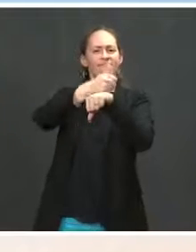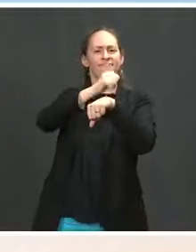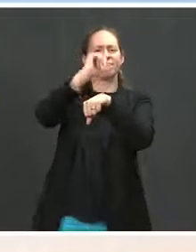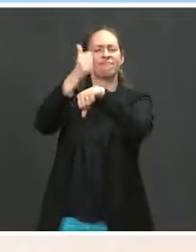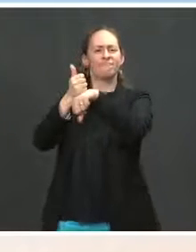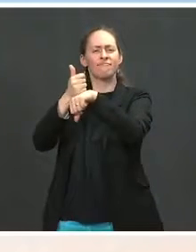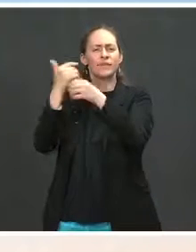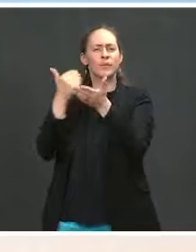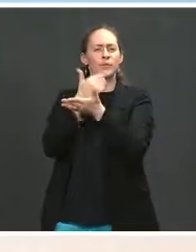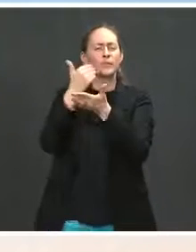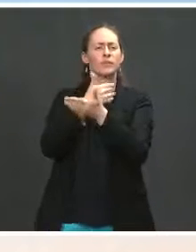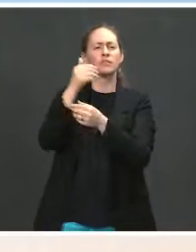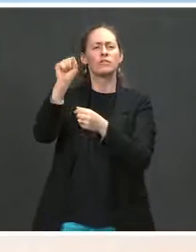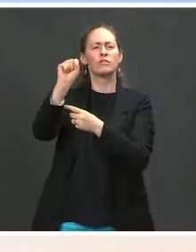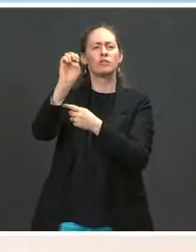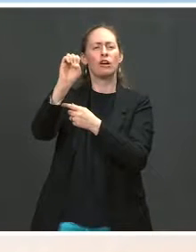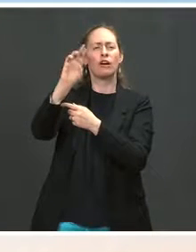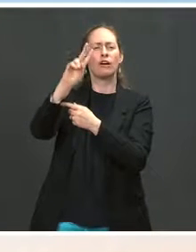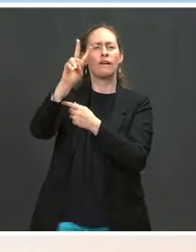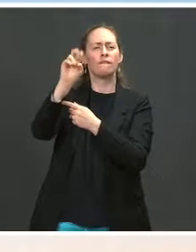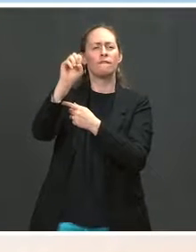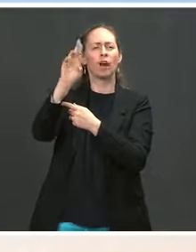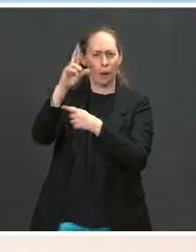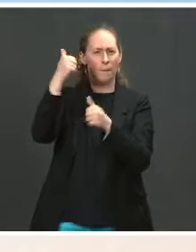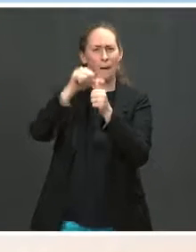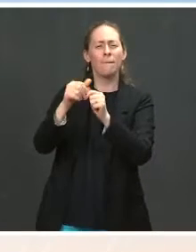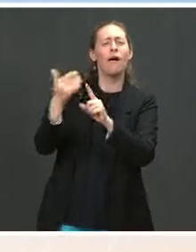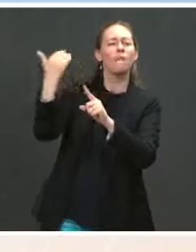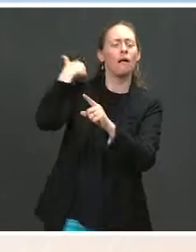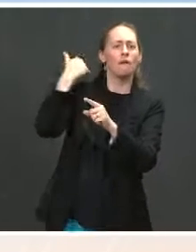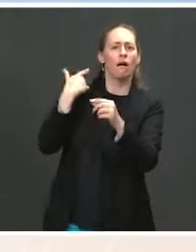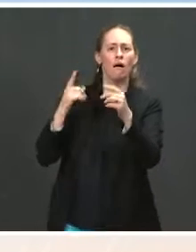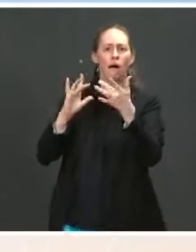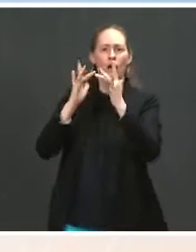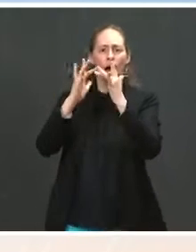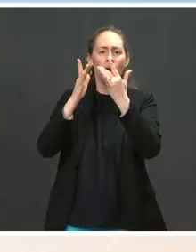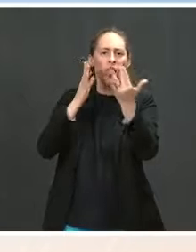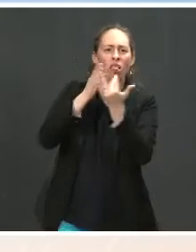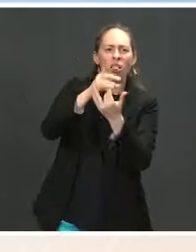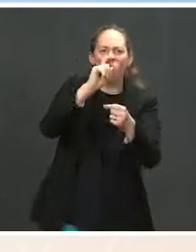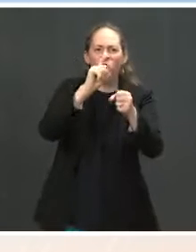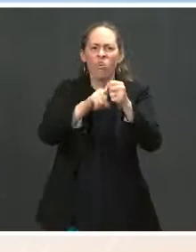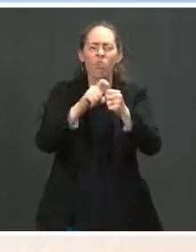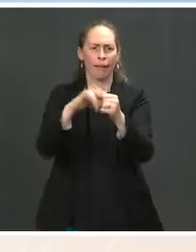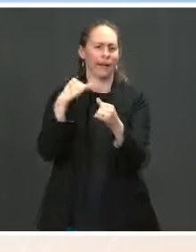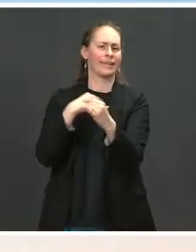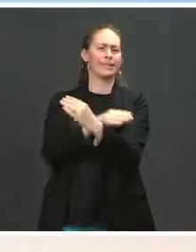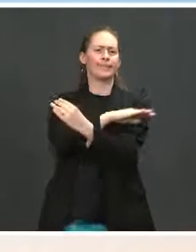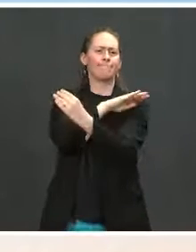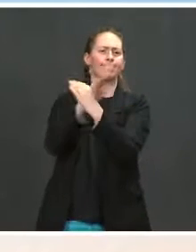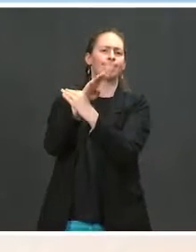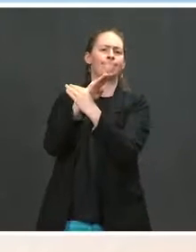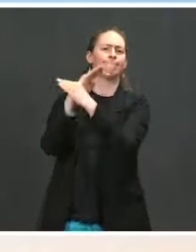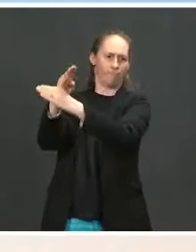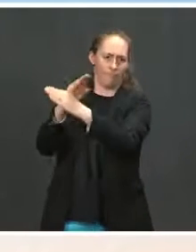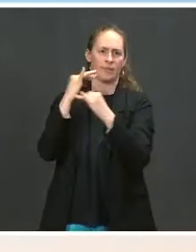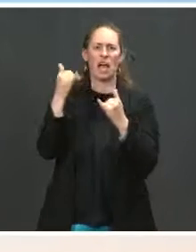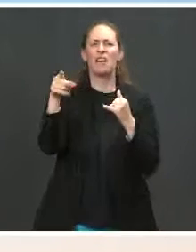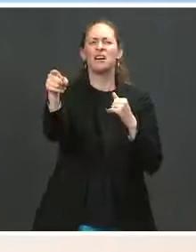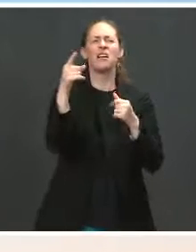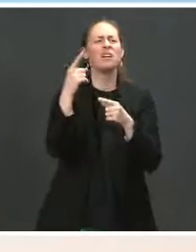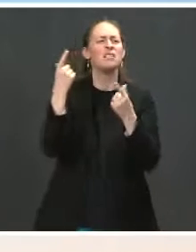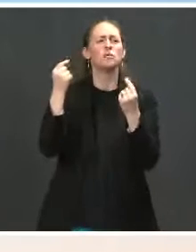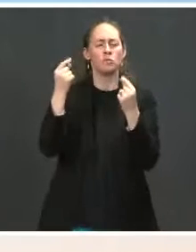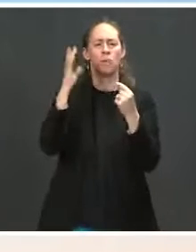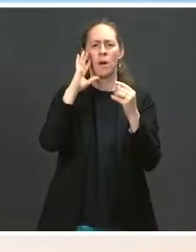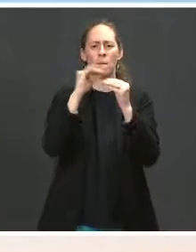hacking that we talked about just a few weeks ago. The White House urges all systems operators to apply these patches as soon as possible to ensure the security